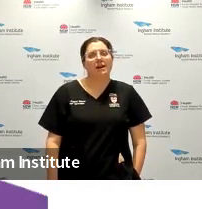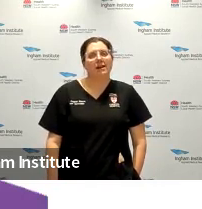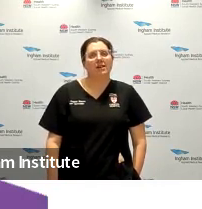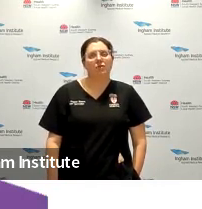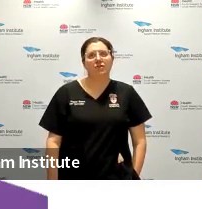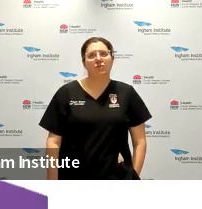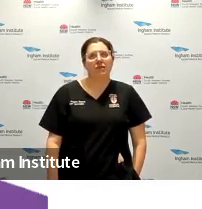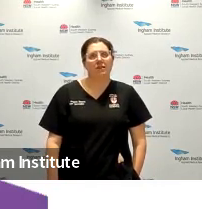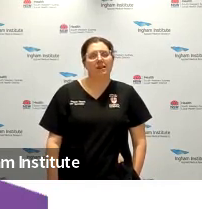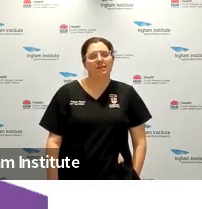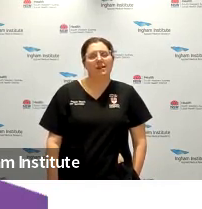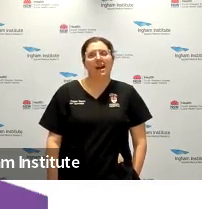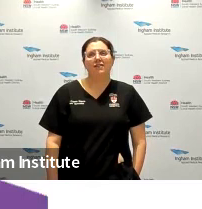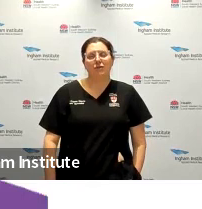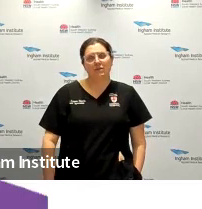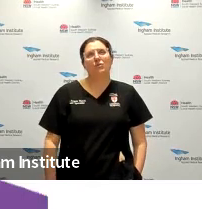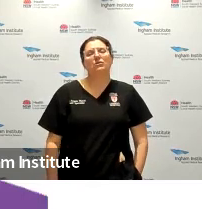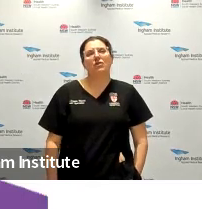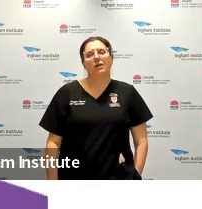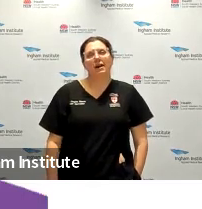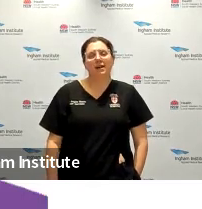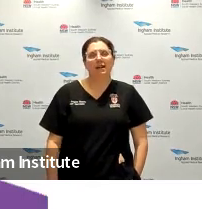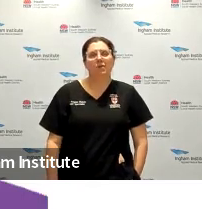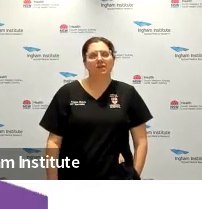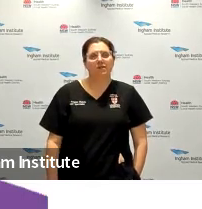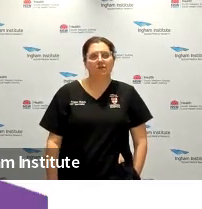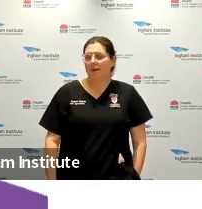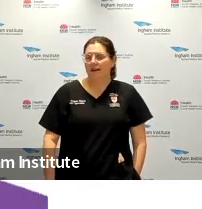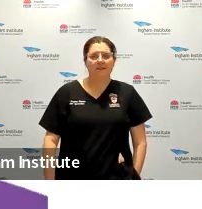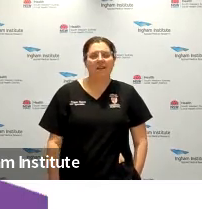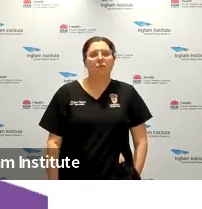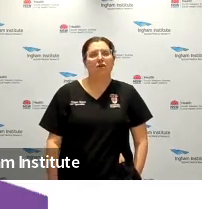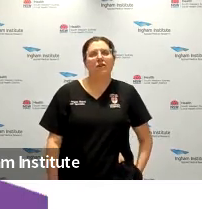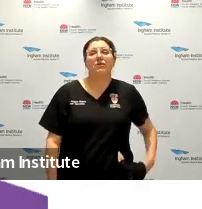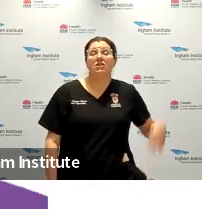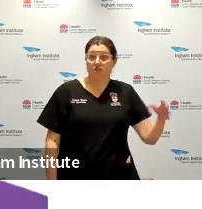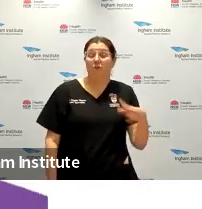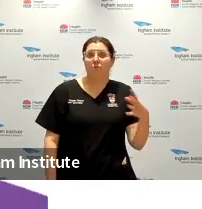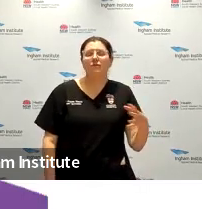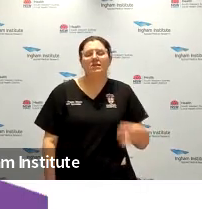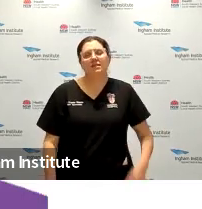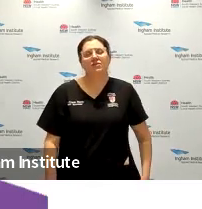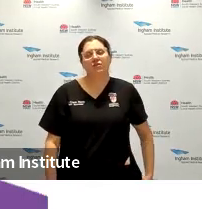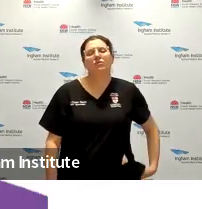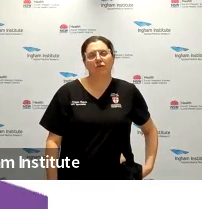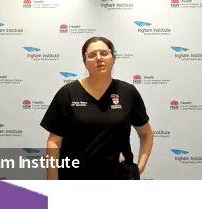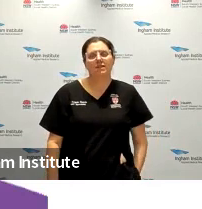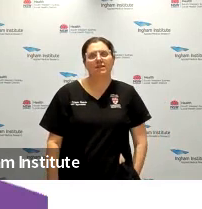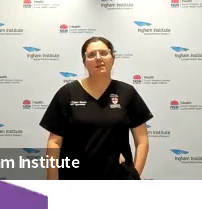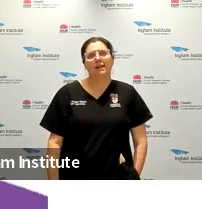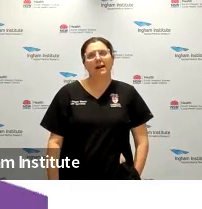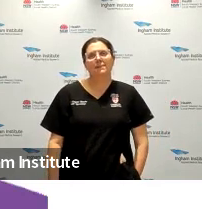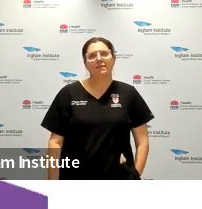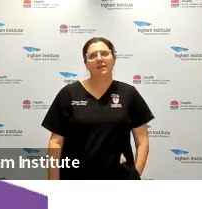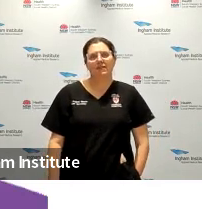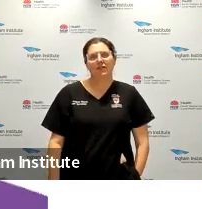support in order to roll this out. And of course, this will also allow us to undertake more ongoing research to improve this as a tool for